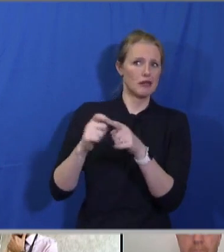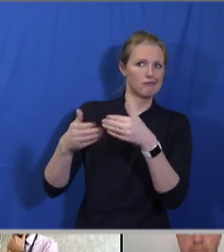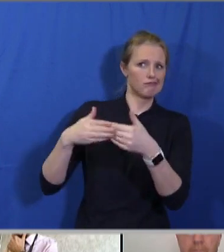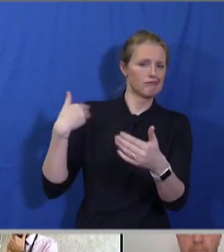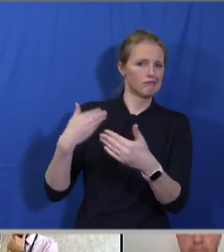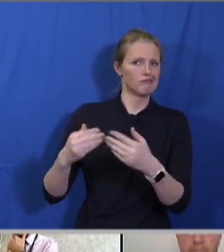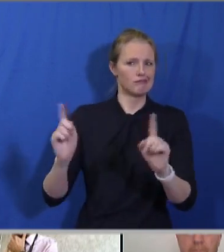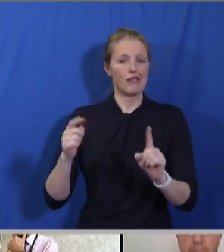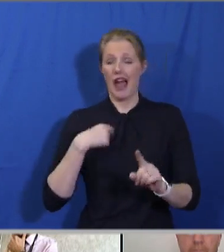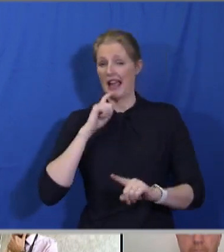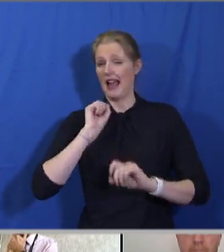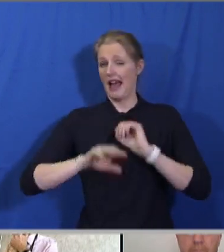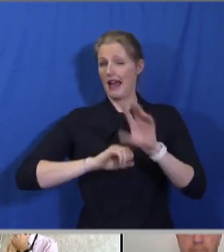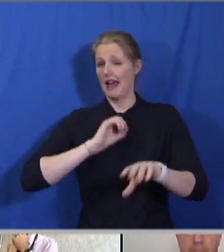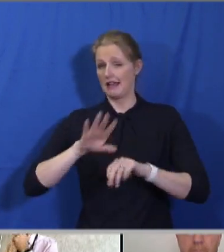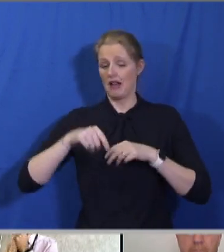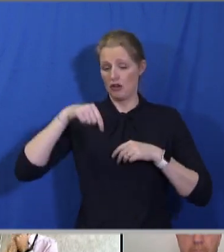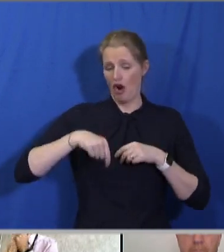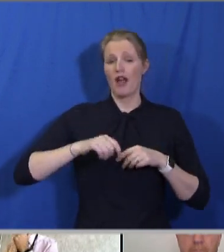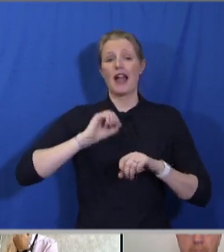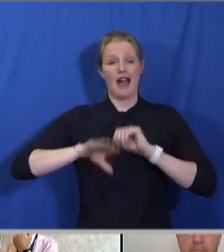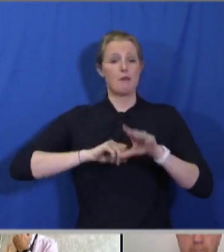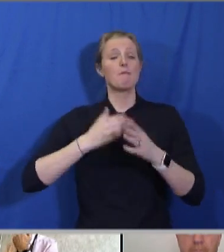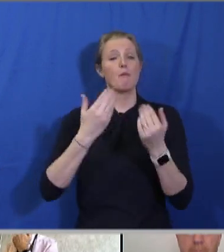now, you can get a second bite next week.